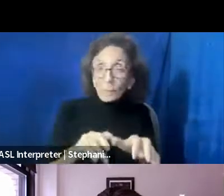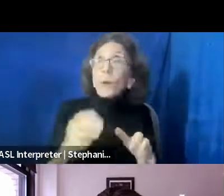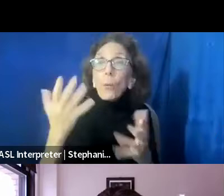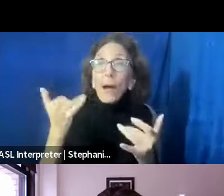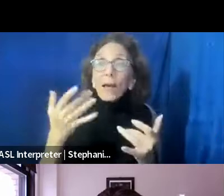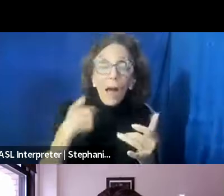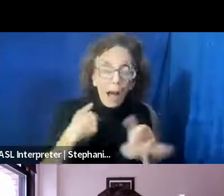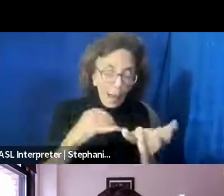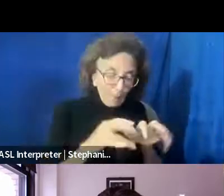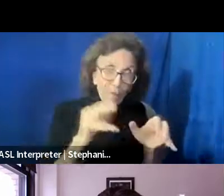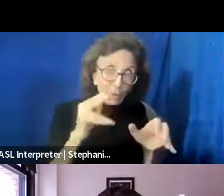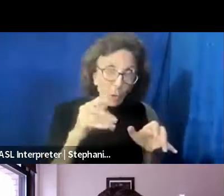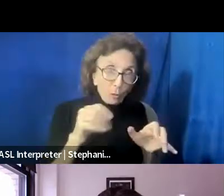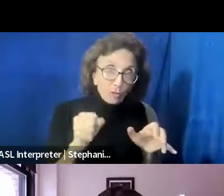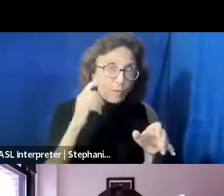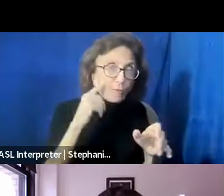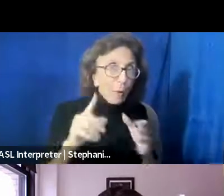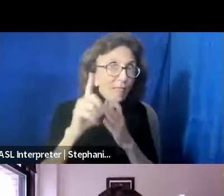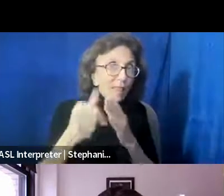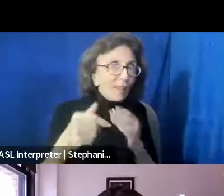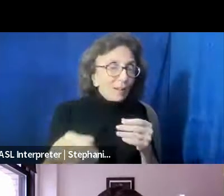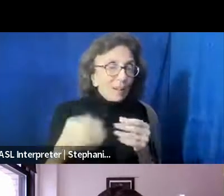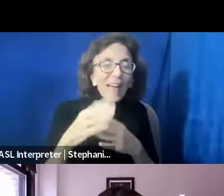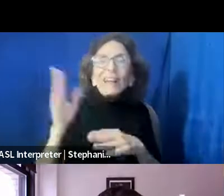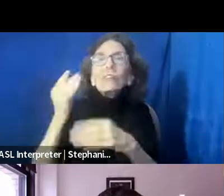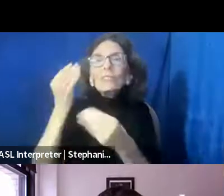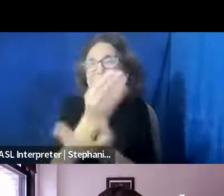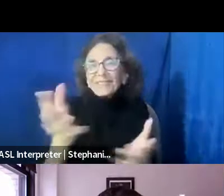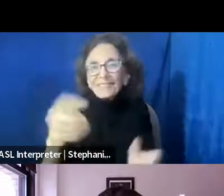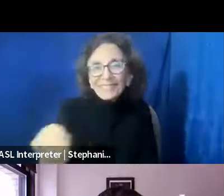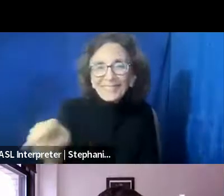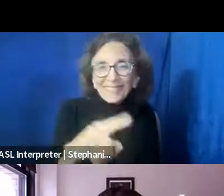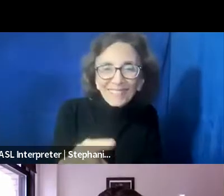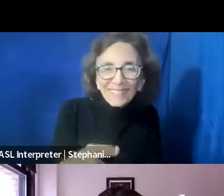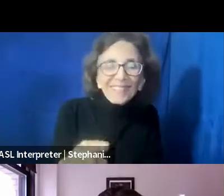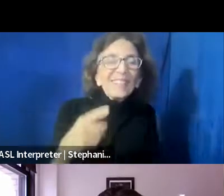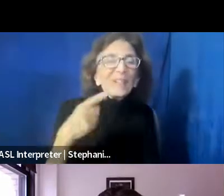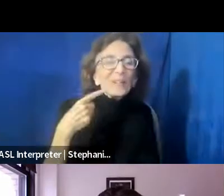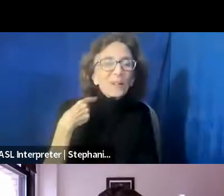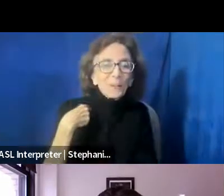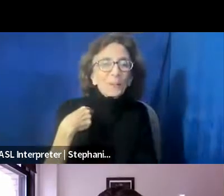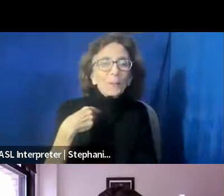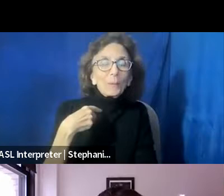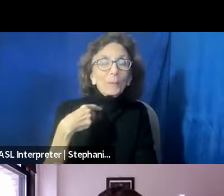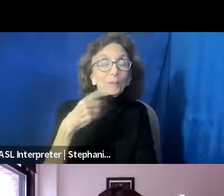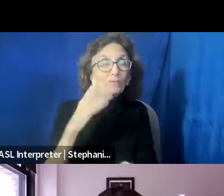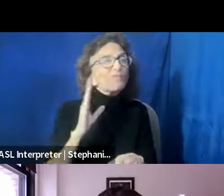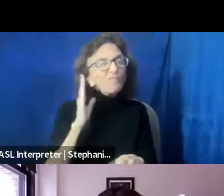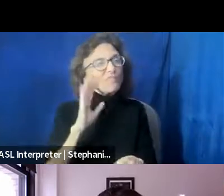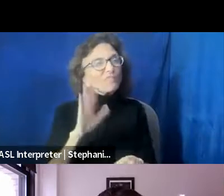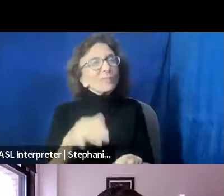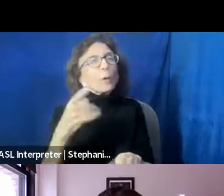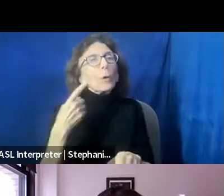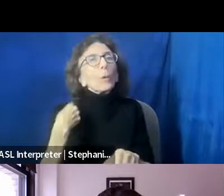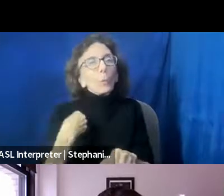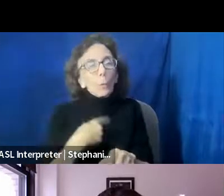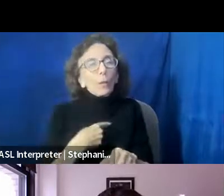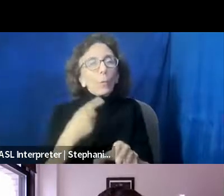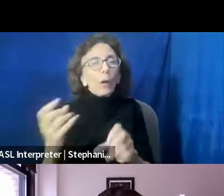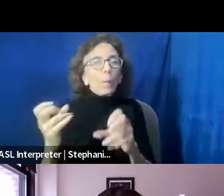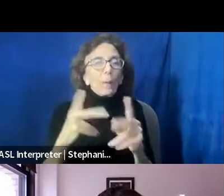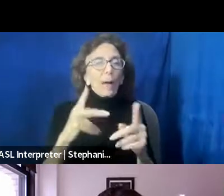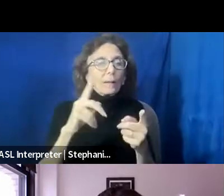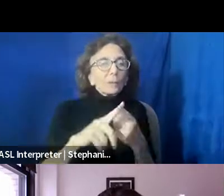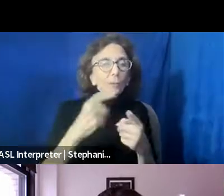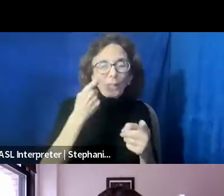for follow-up. And I'm going to flag for all of you that we're definitely going to come back to something that Kate just said